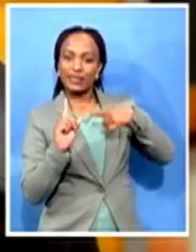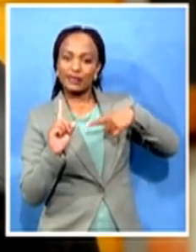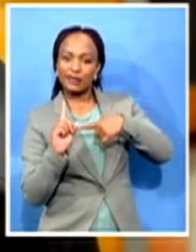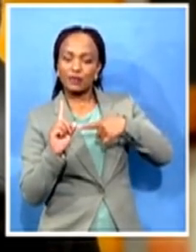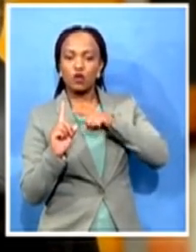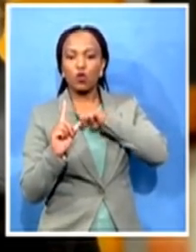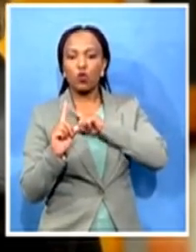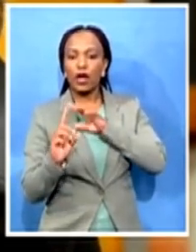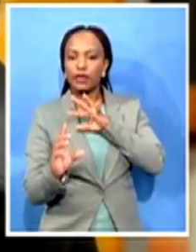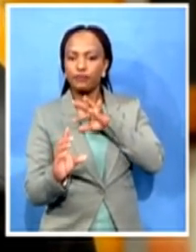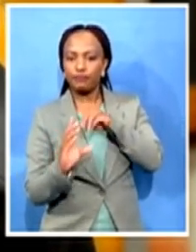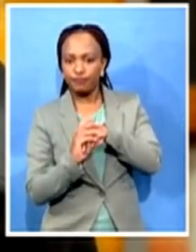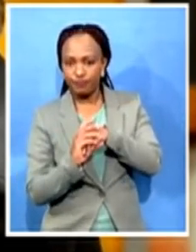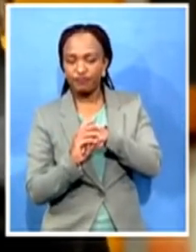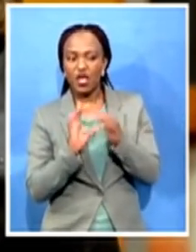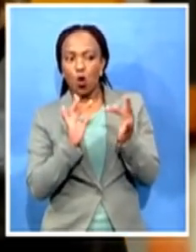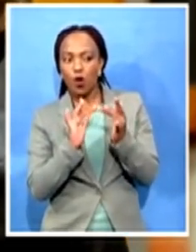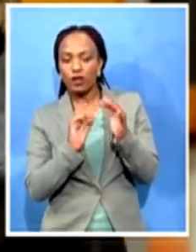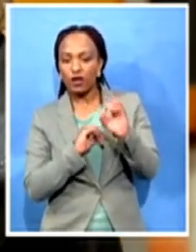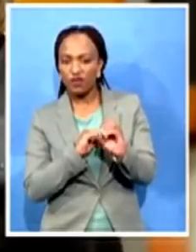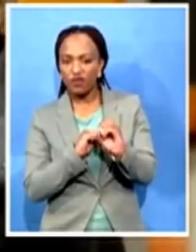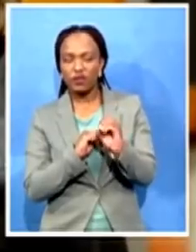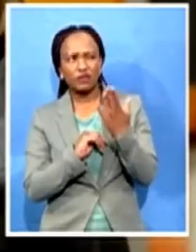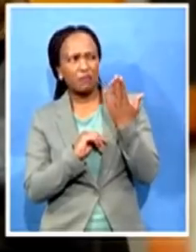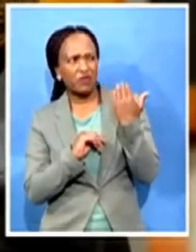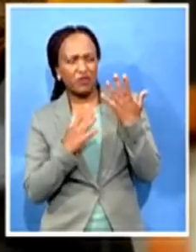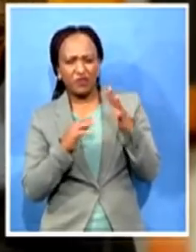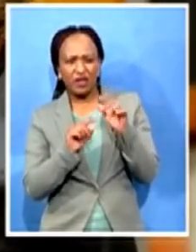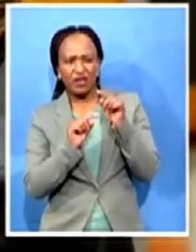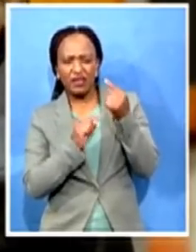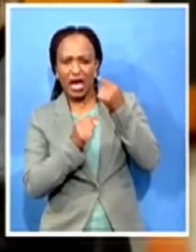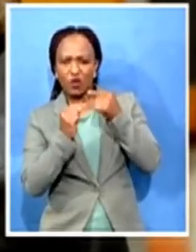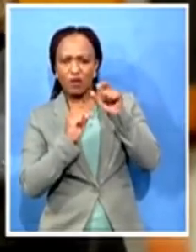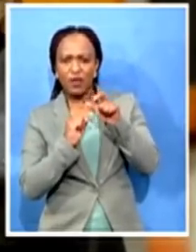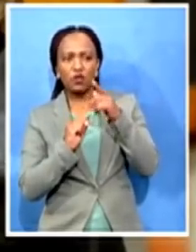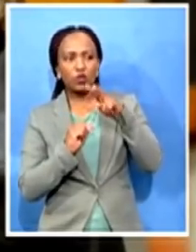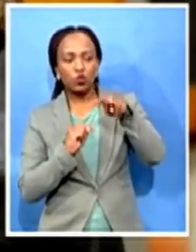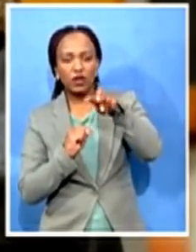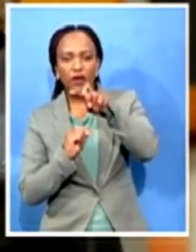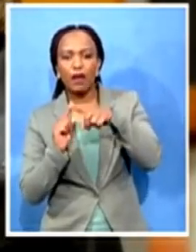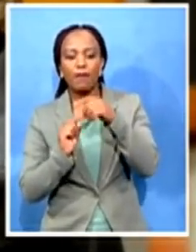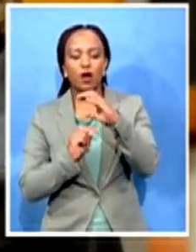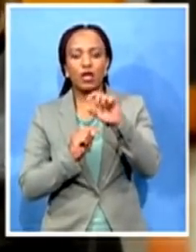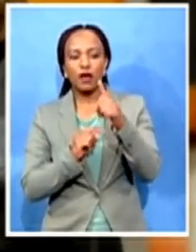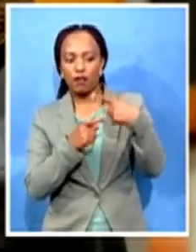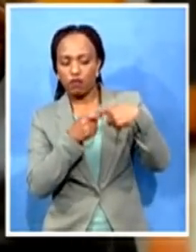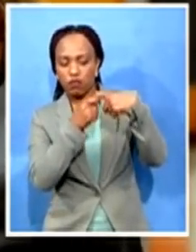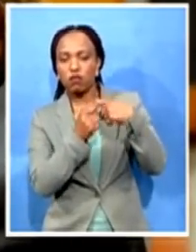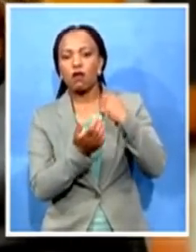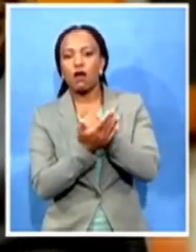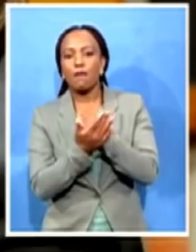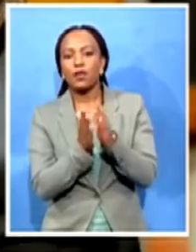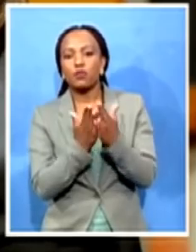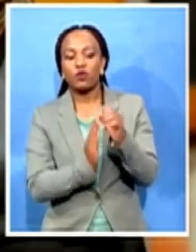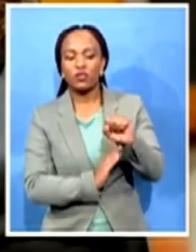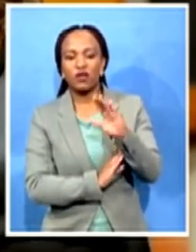an instance when the accused wanted to travel. The colonel held his passport, the South African passport. He had no problem at all returning it. There